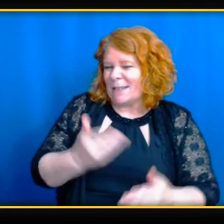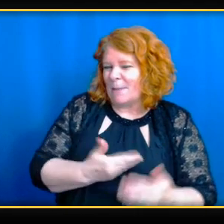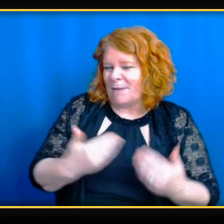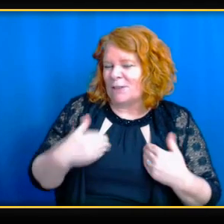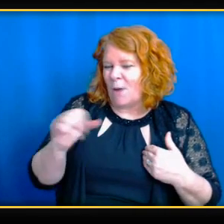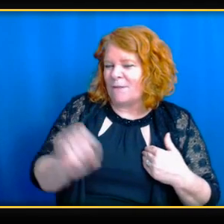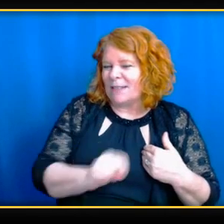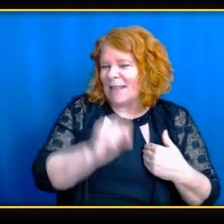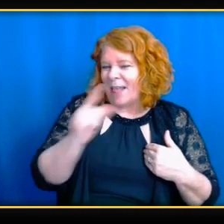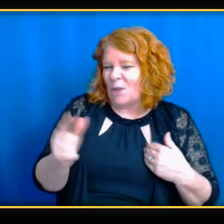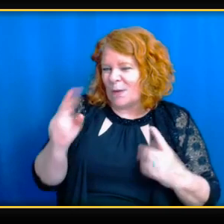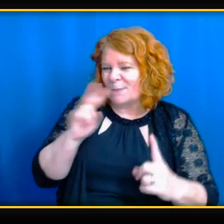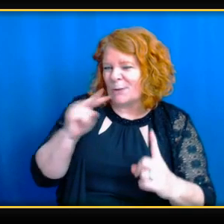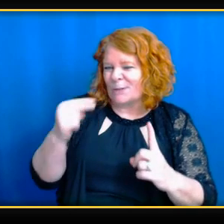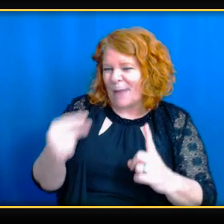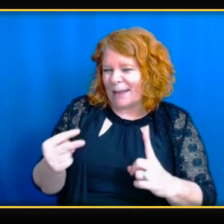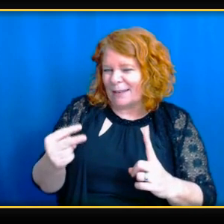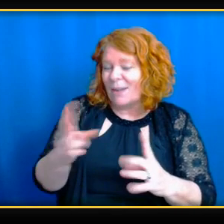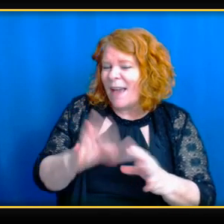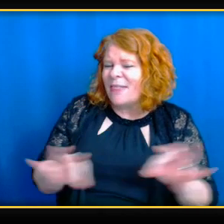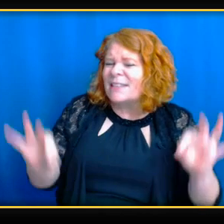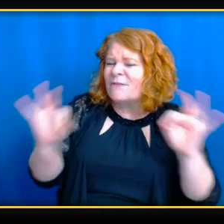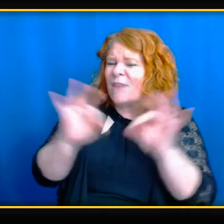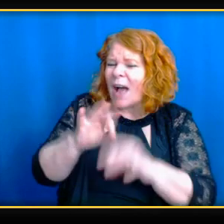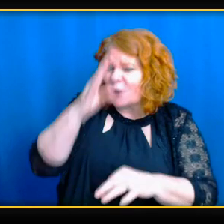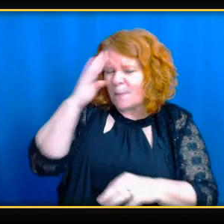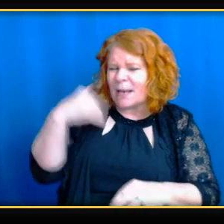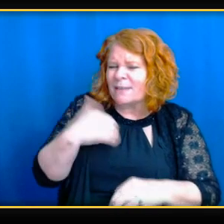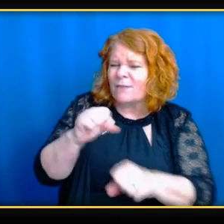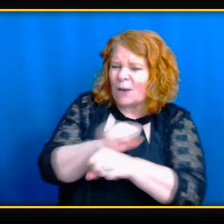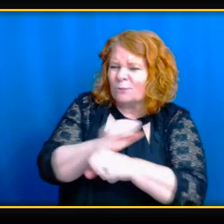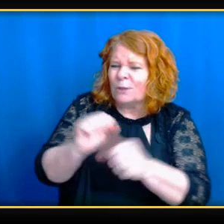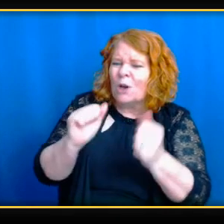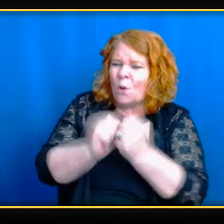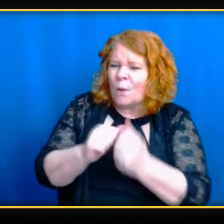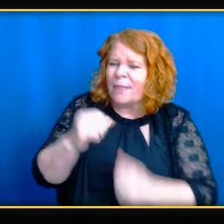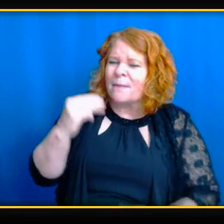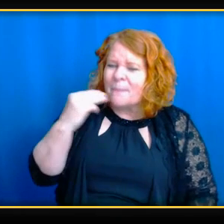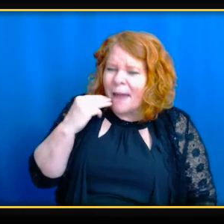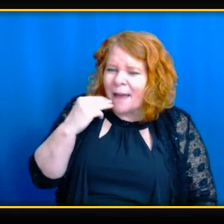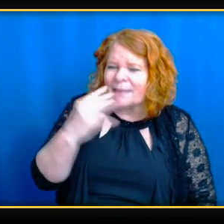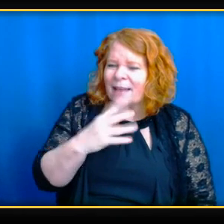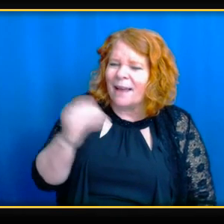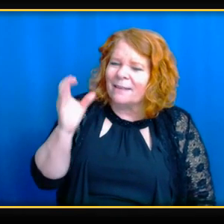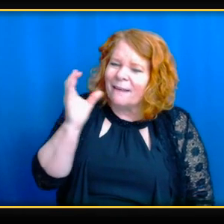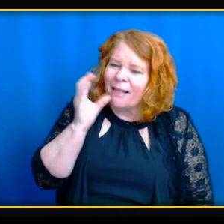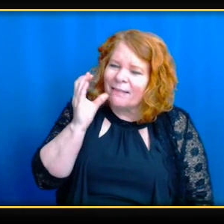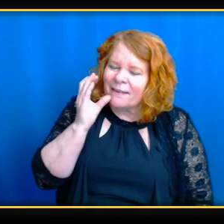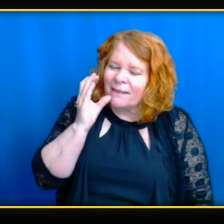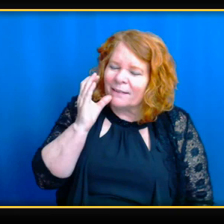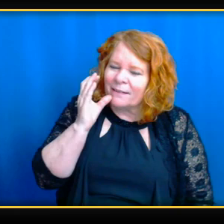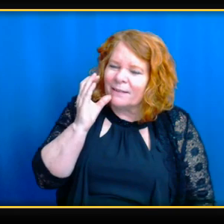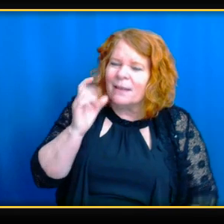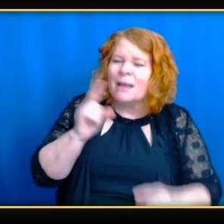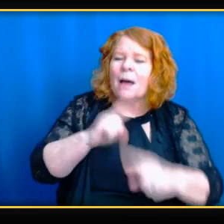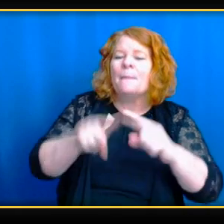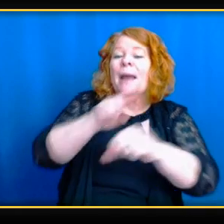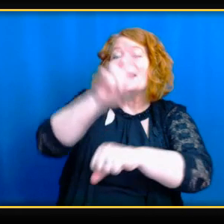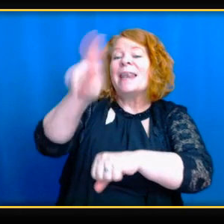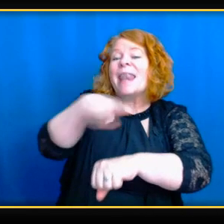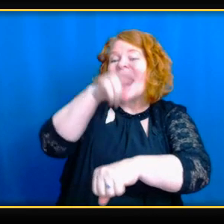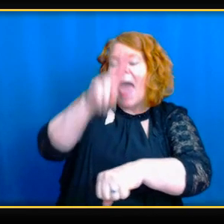is valuable because of our associations with Max and Colleen. On a national level,